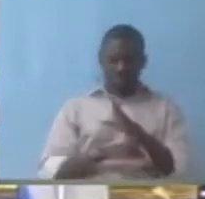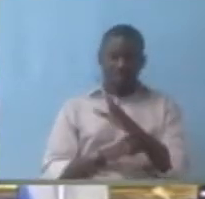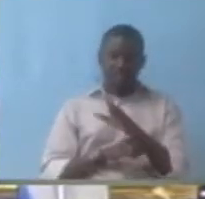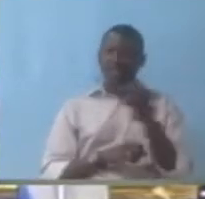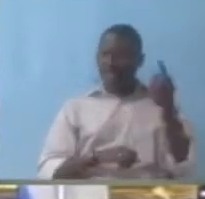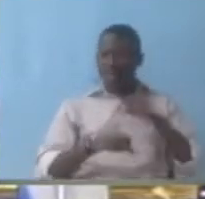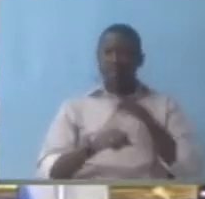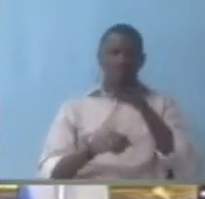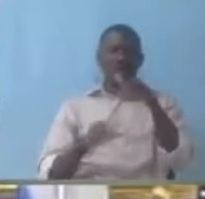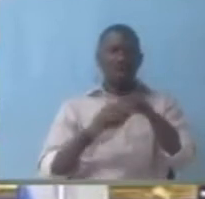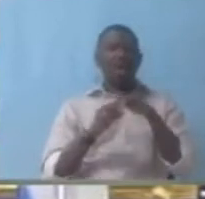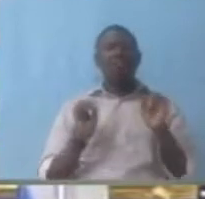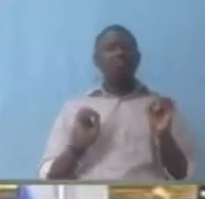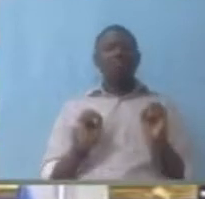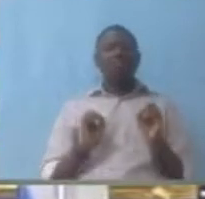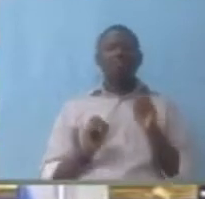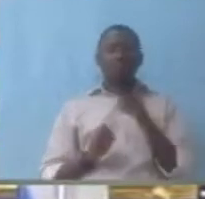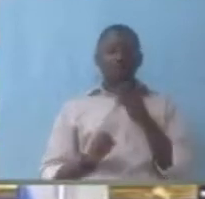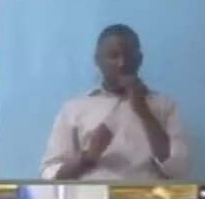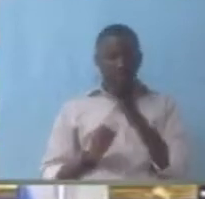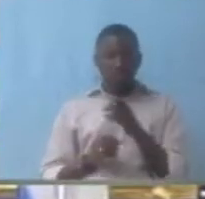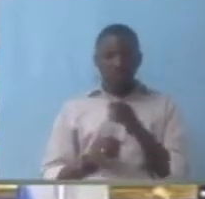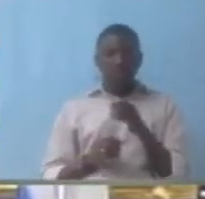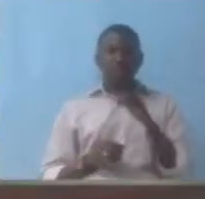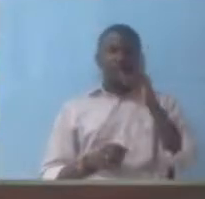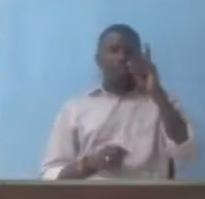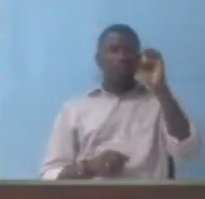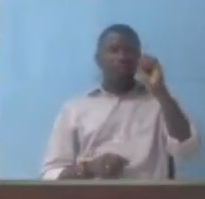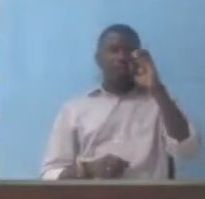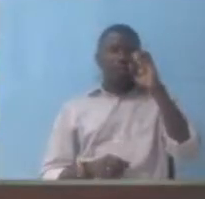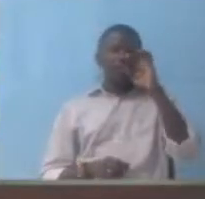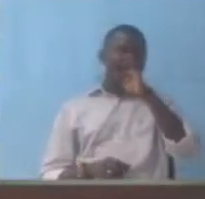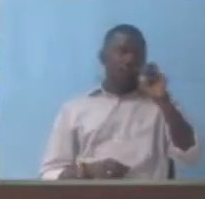rete mantara nje. But I'm saying that decree number one,